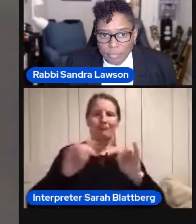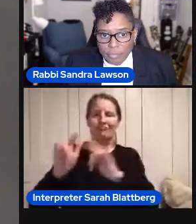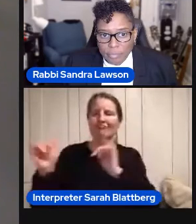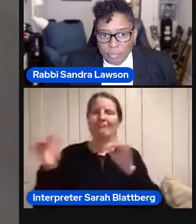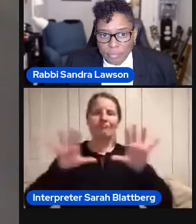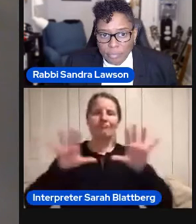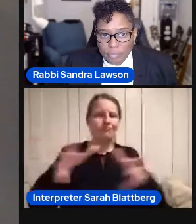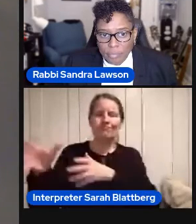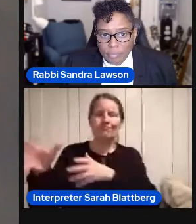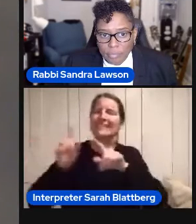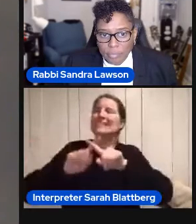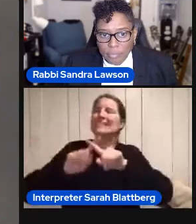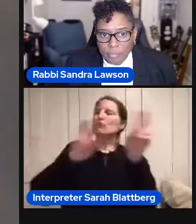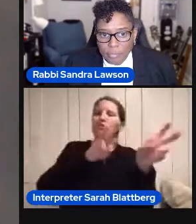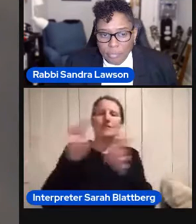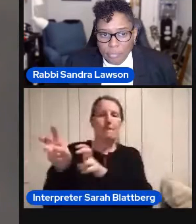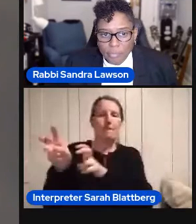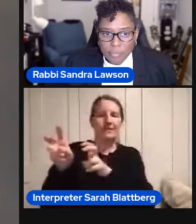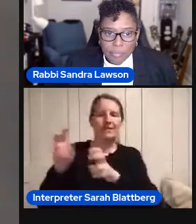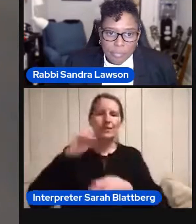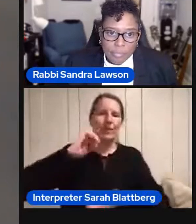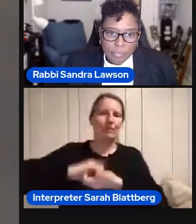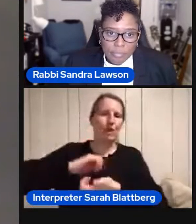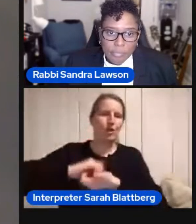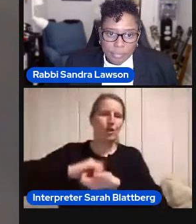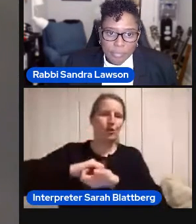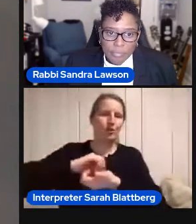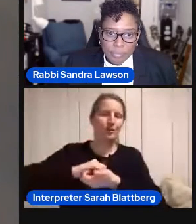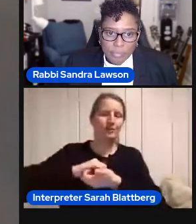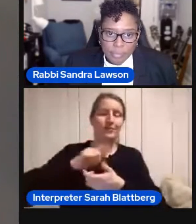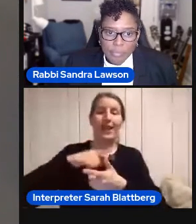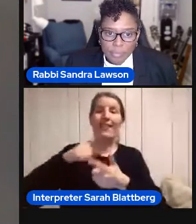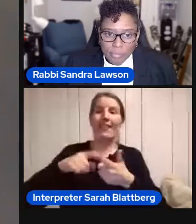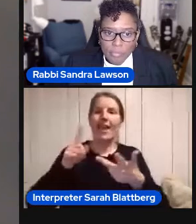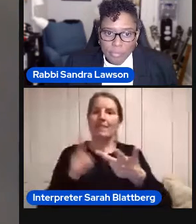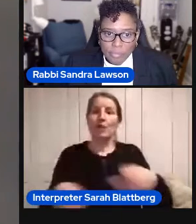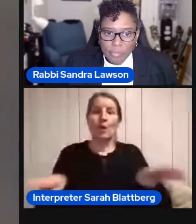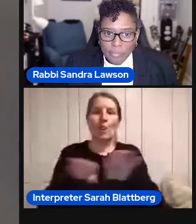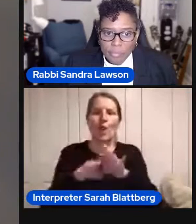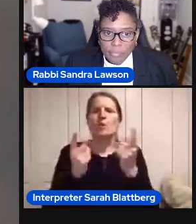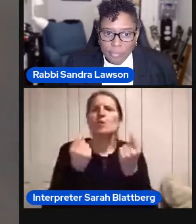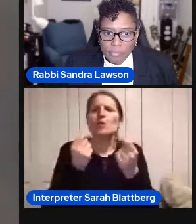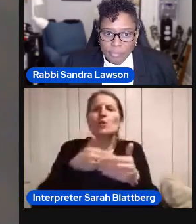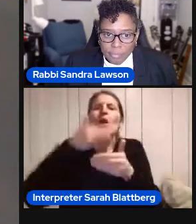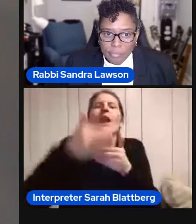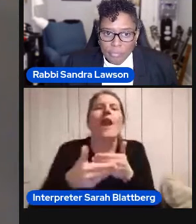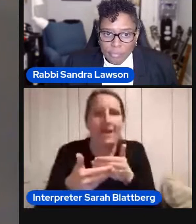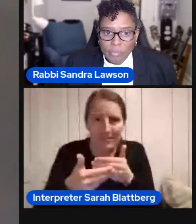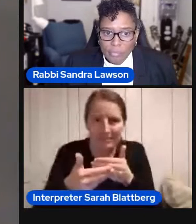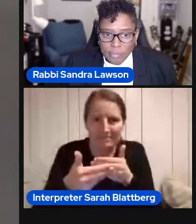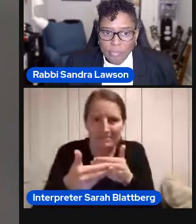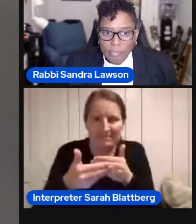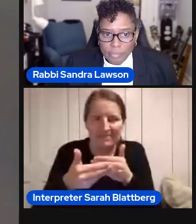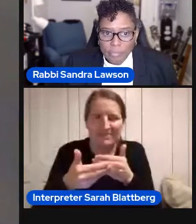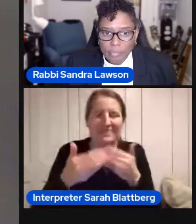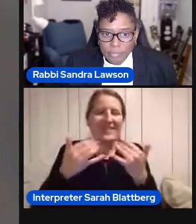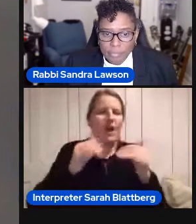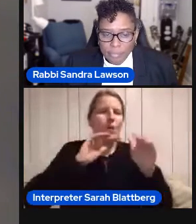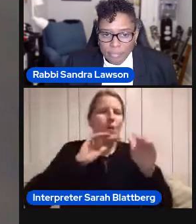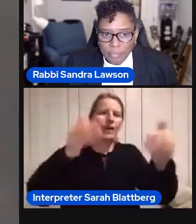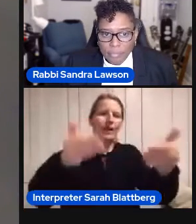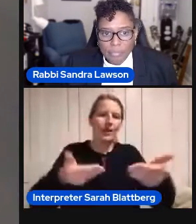an array of interesting topics, and then next steps for Jewish Atlanta. And with that, let me